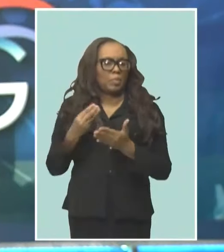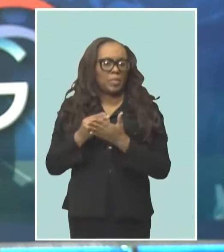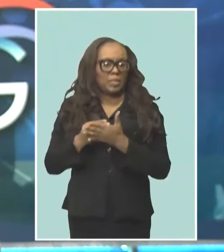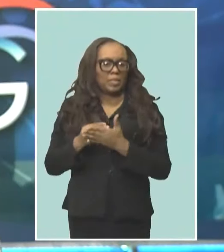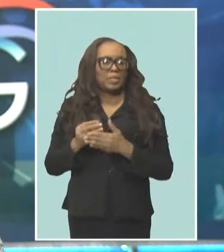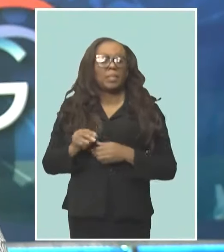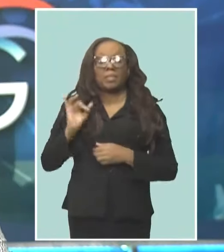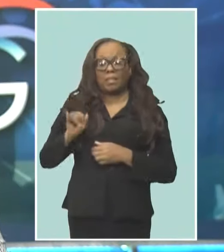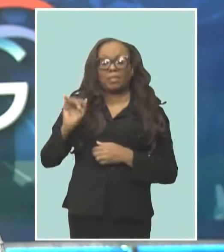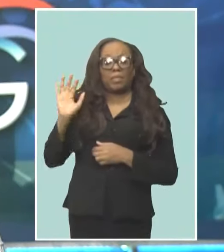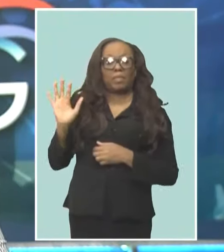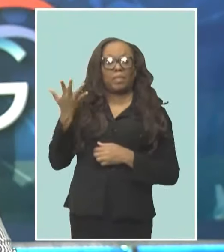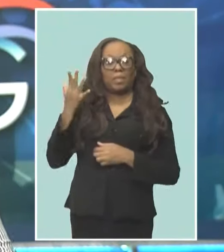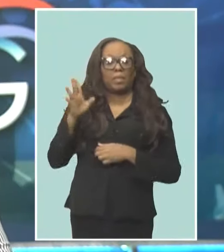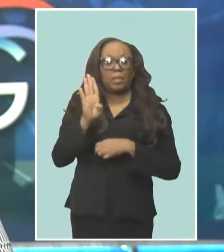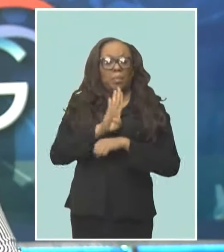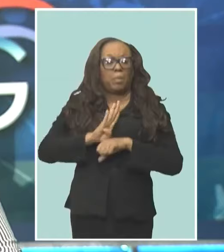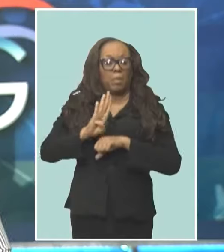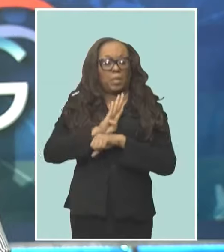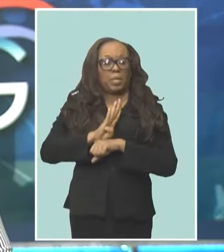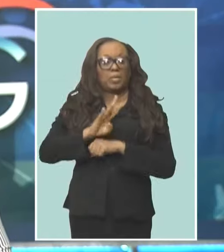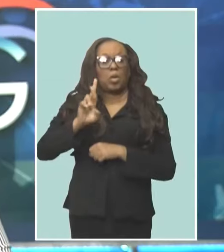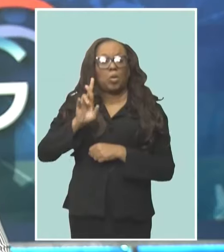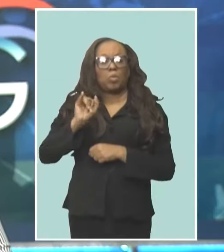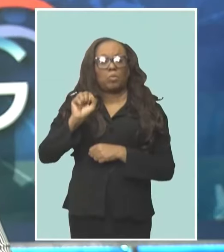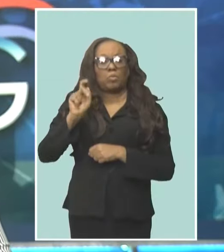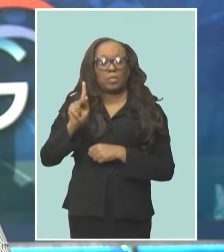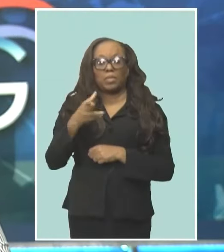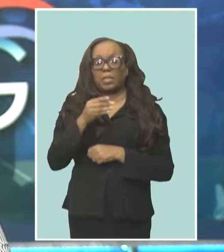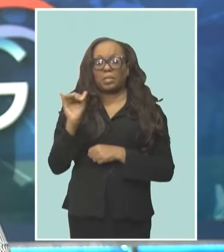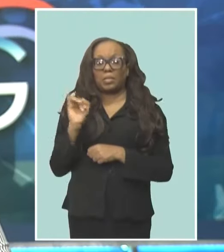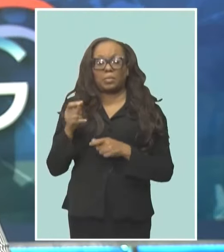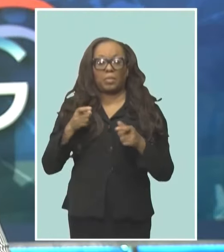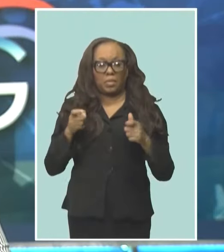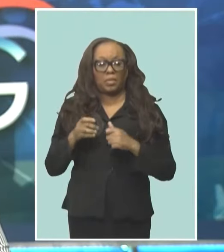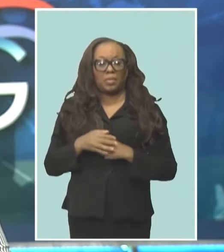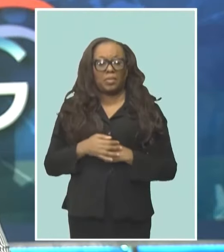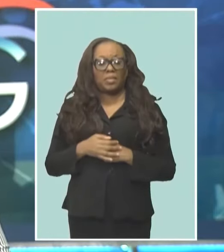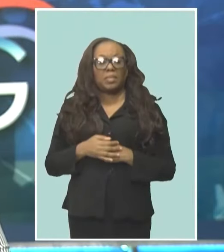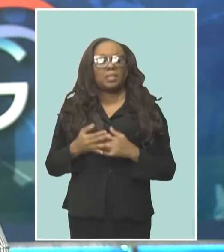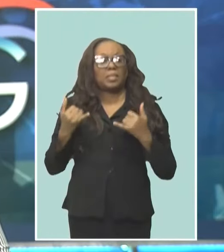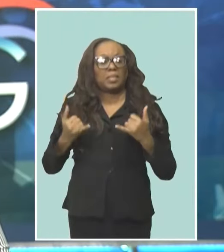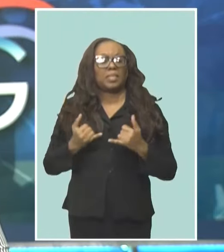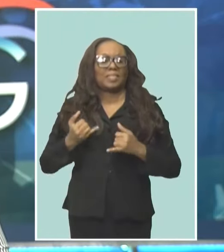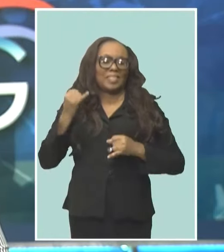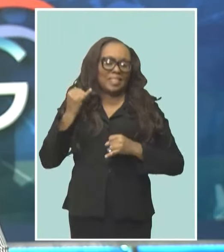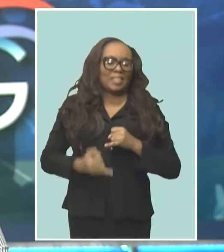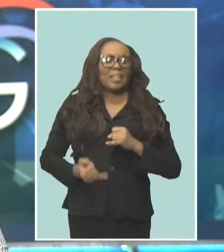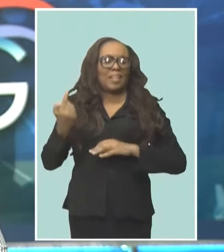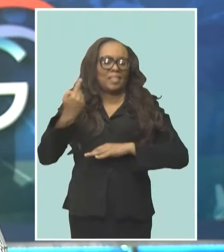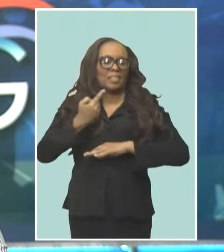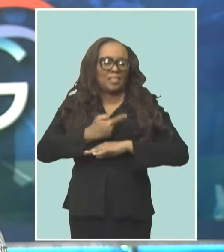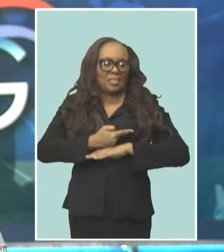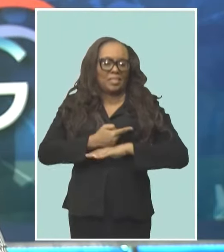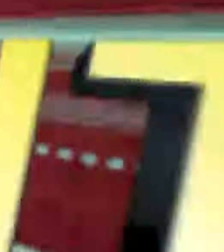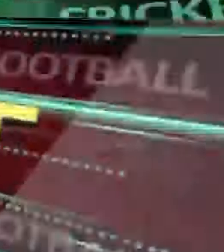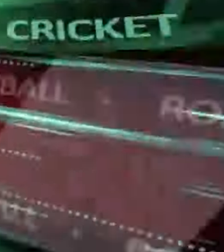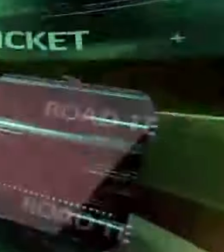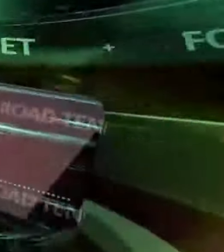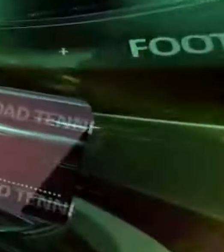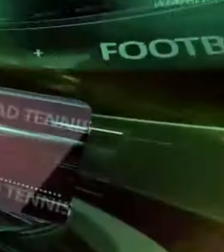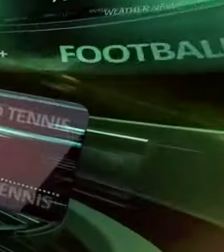5th Barbados Risk and Insurance Management Conference, and it ended at the Wyndham Grand Barbados Sam Lords Castle Resort